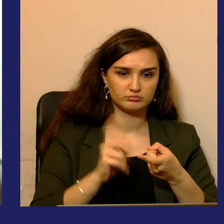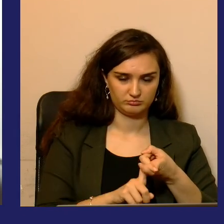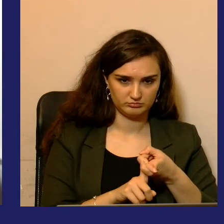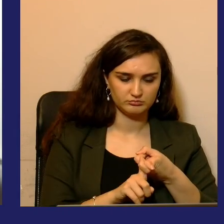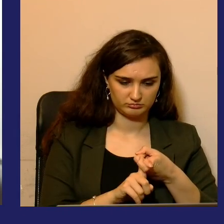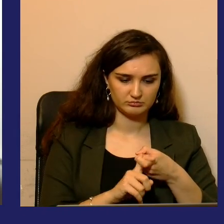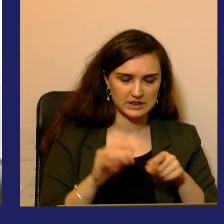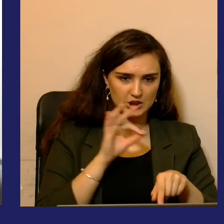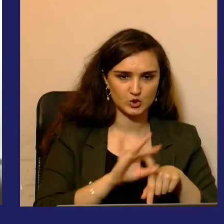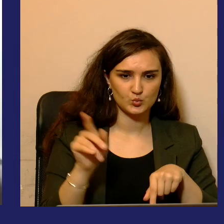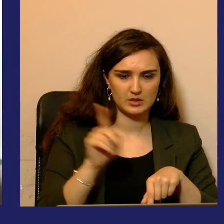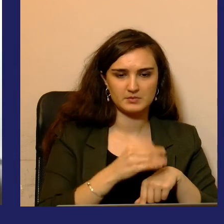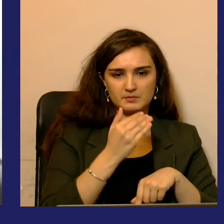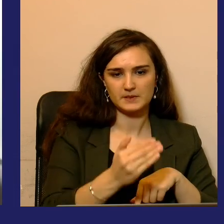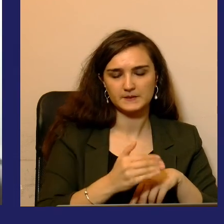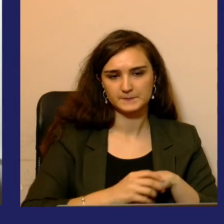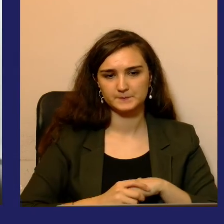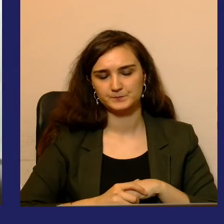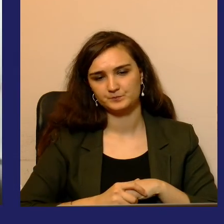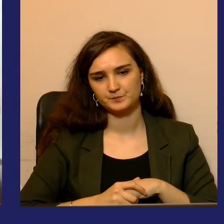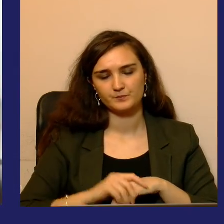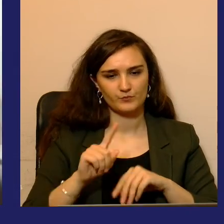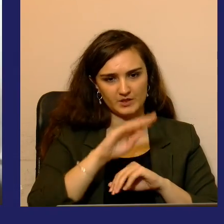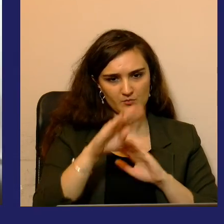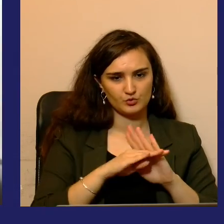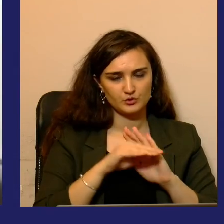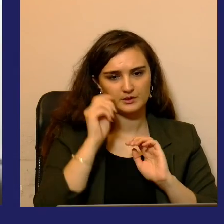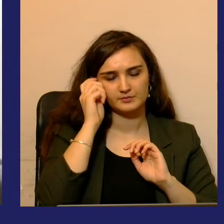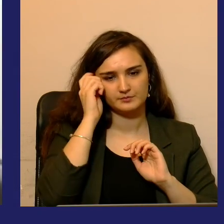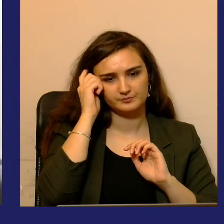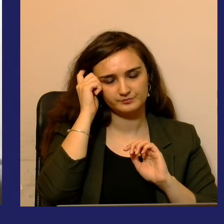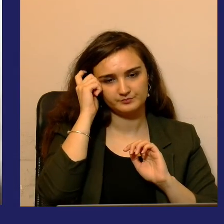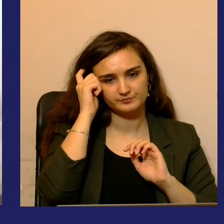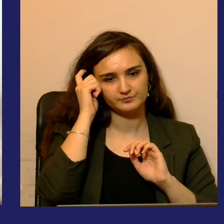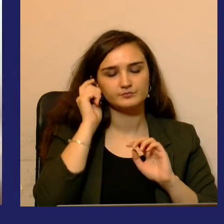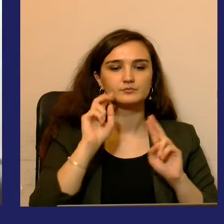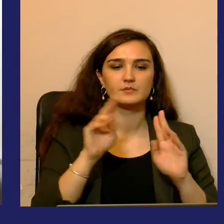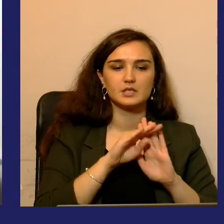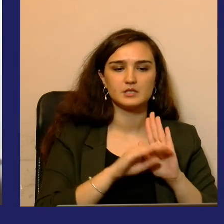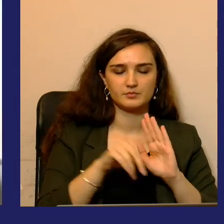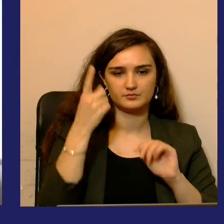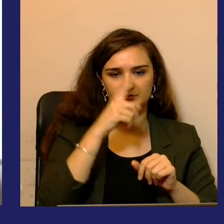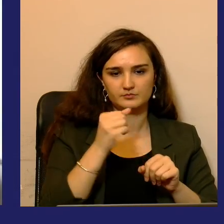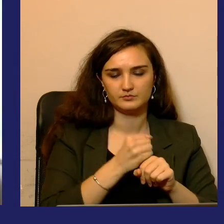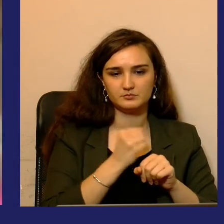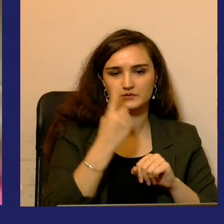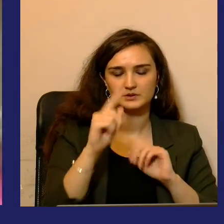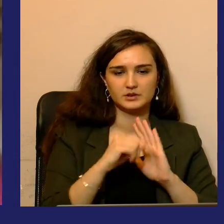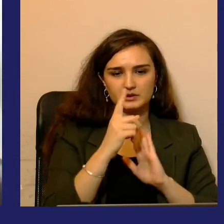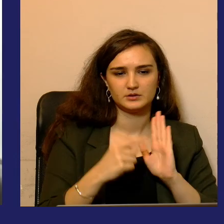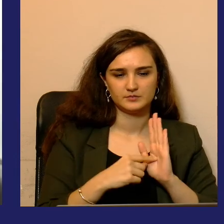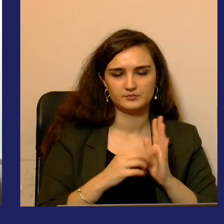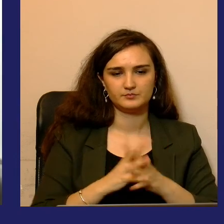obeying the rules that they themselves have made. So on the first point, the problem that you see is that they were never able to